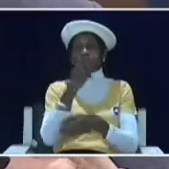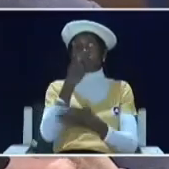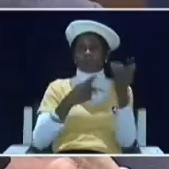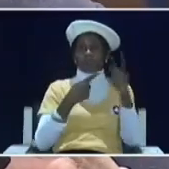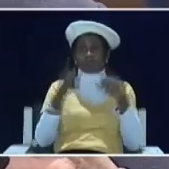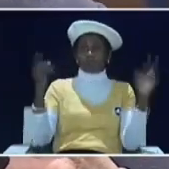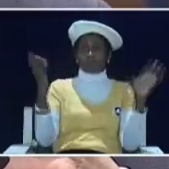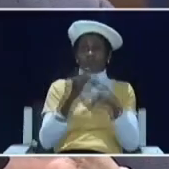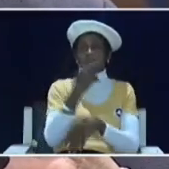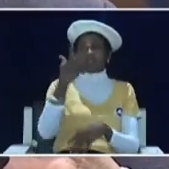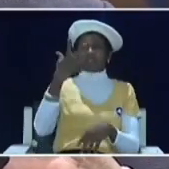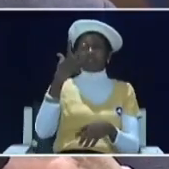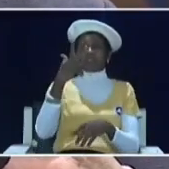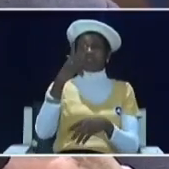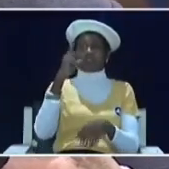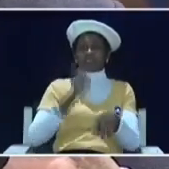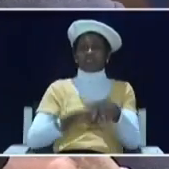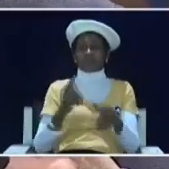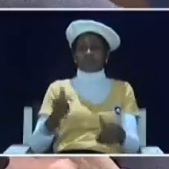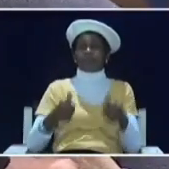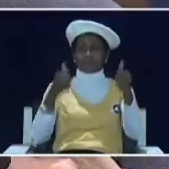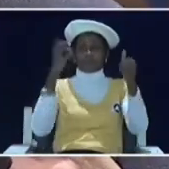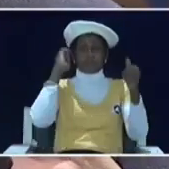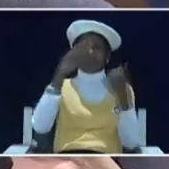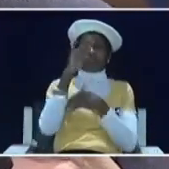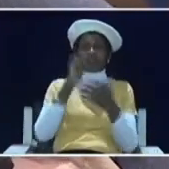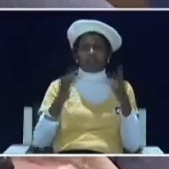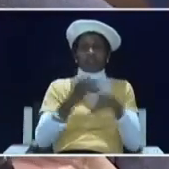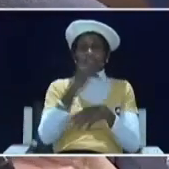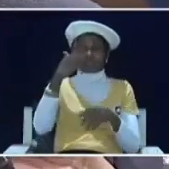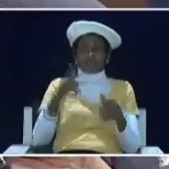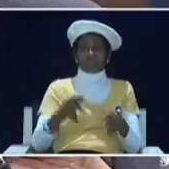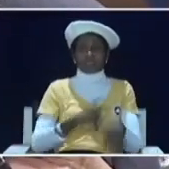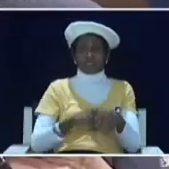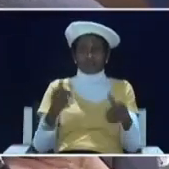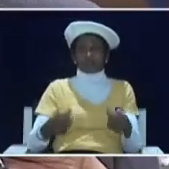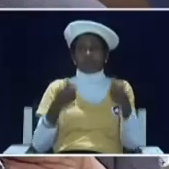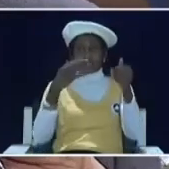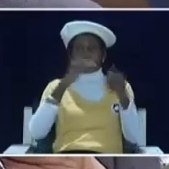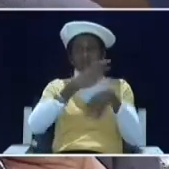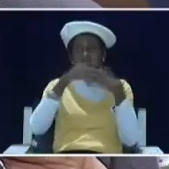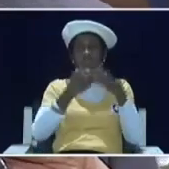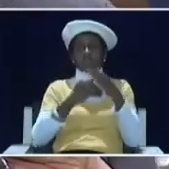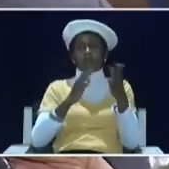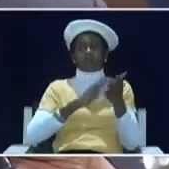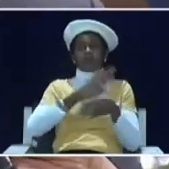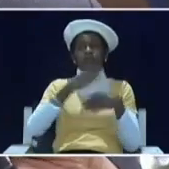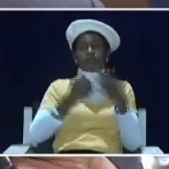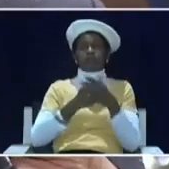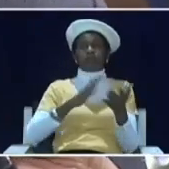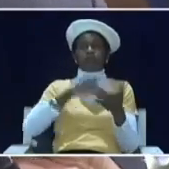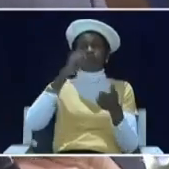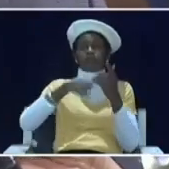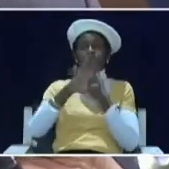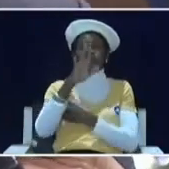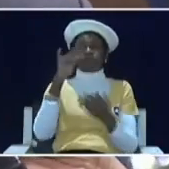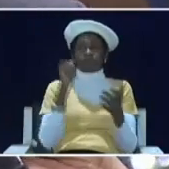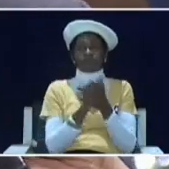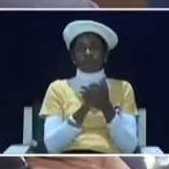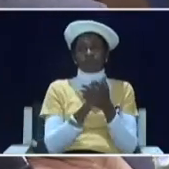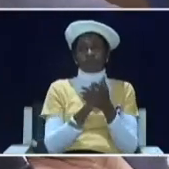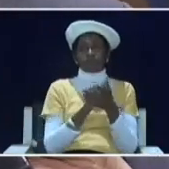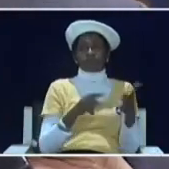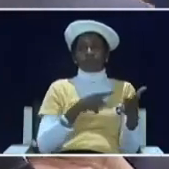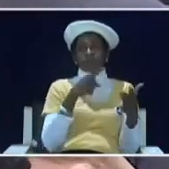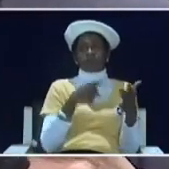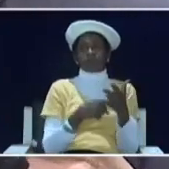you are going to get triple. I thank God that I got triple promotion, and I give God all the glory that this